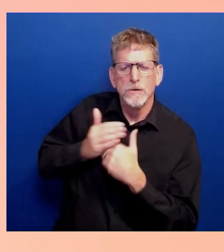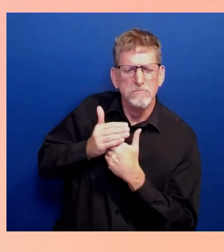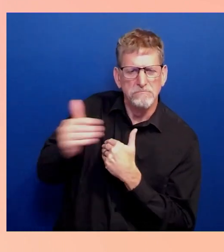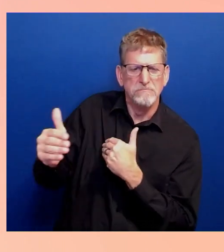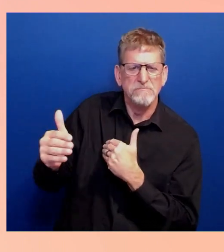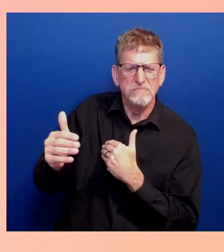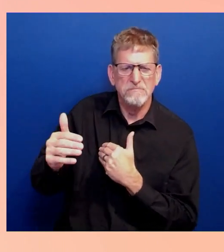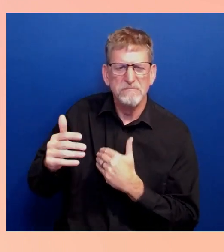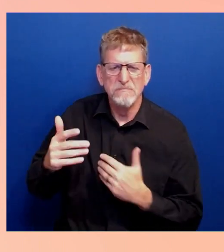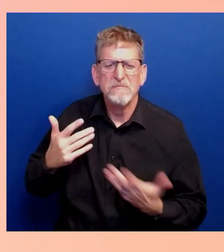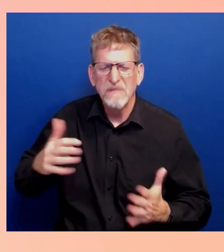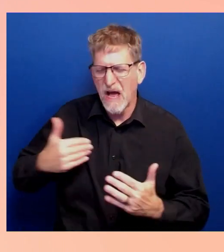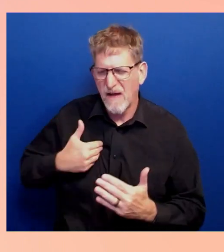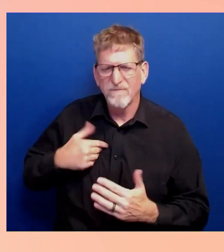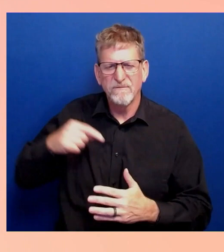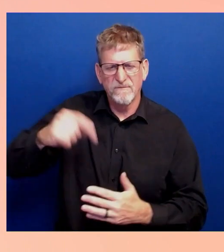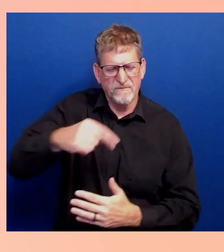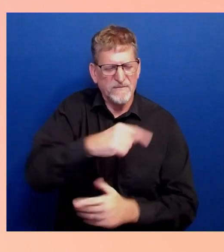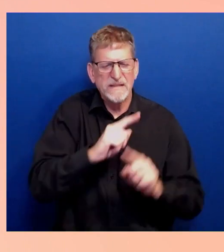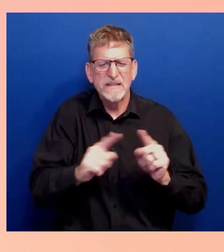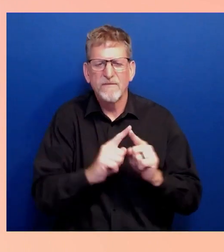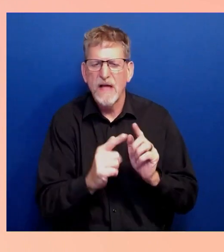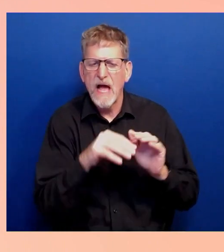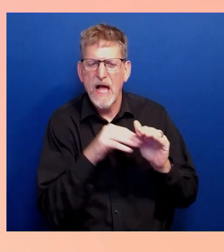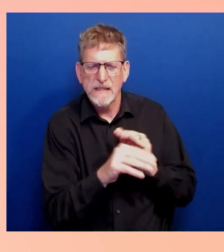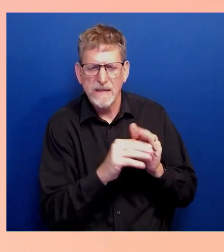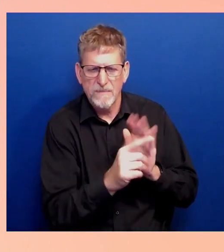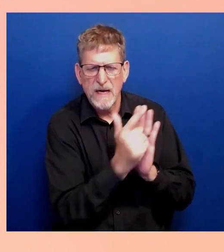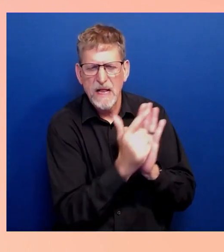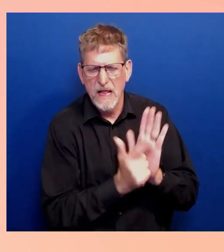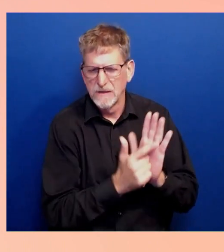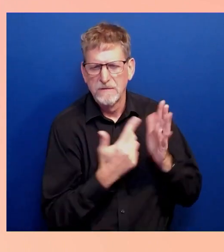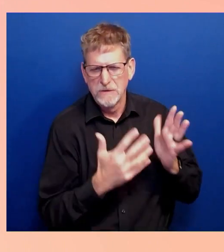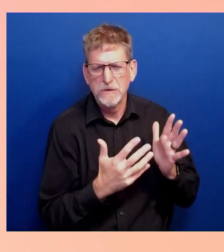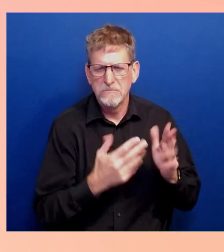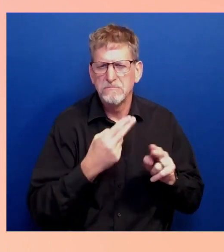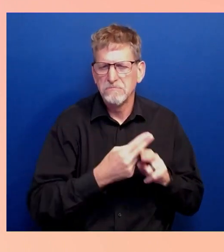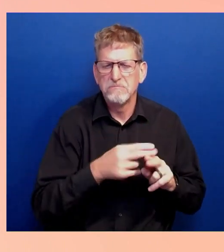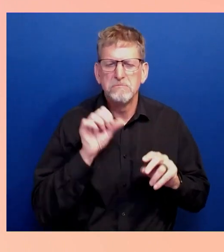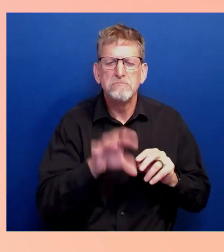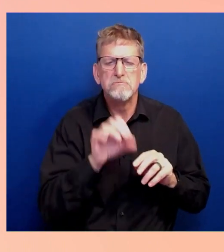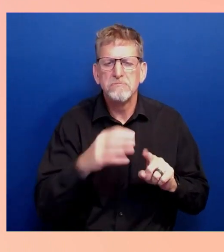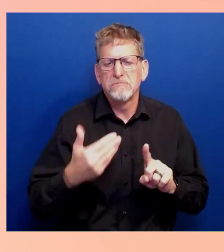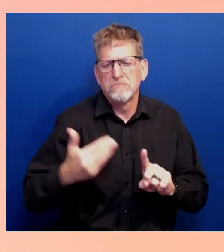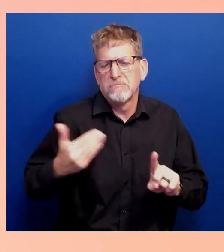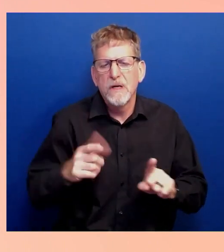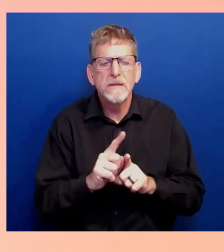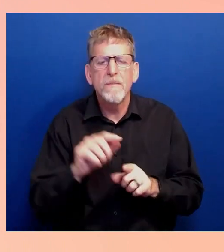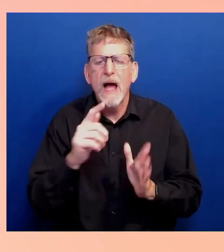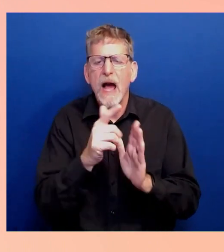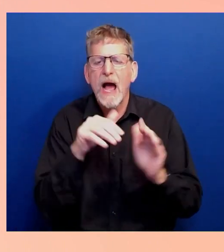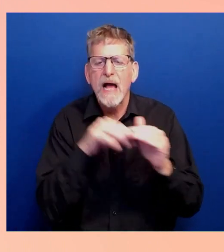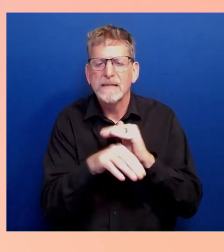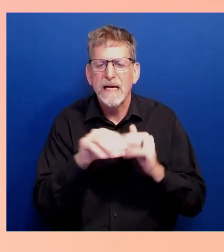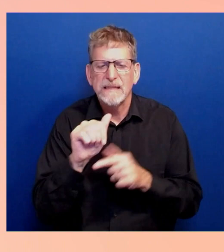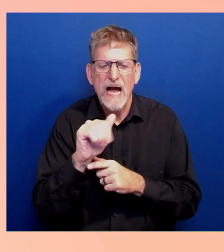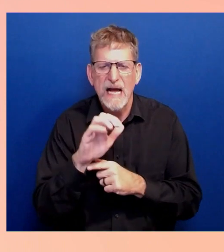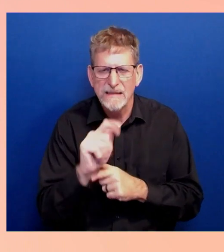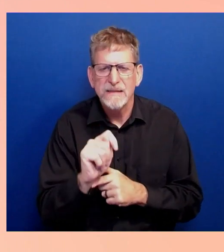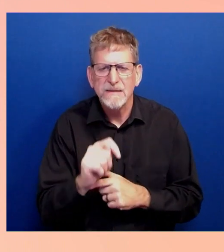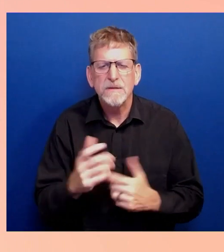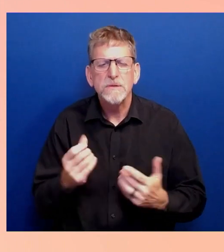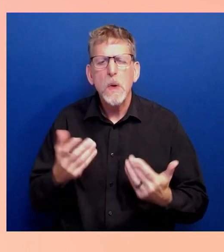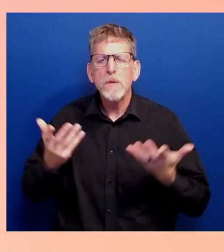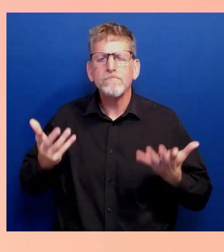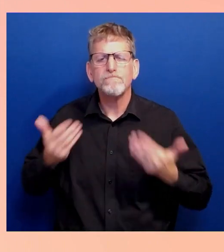that I mentioned before, the Accessibility Act and others, we thought, why don't we create a European agency on accessibility as you have in the US